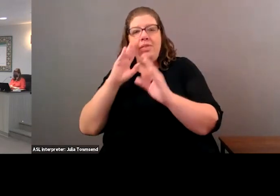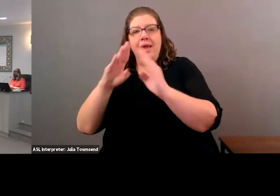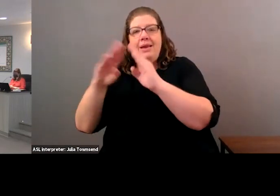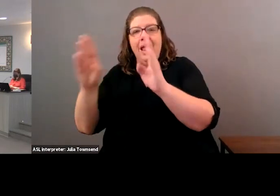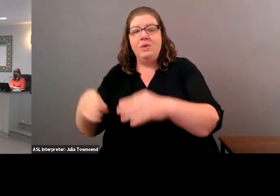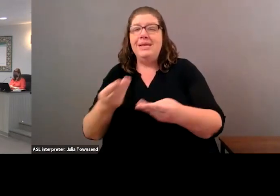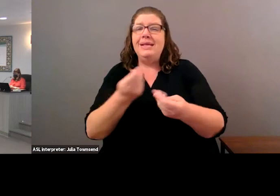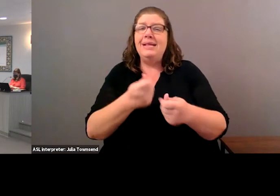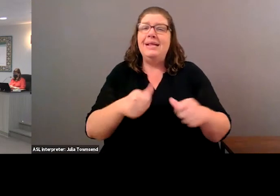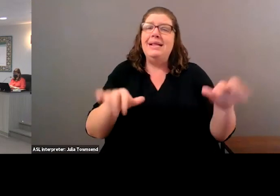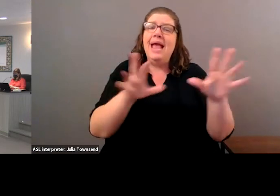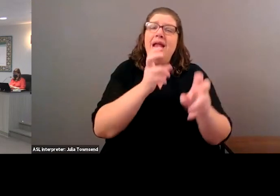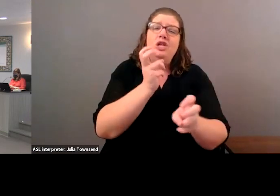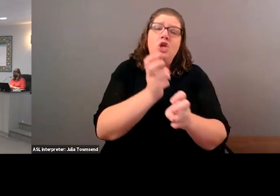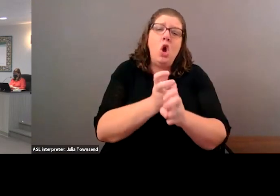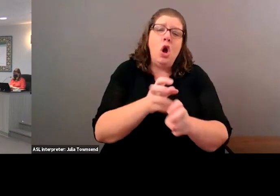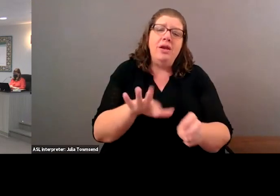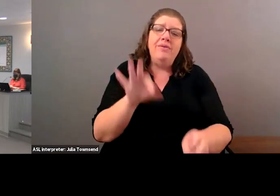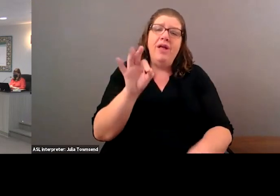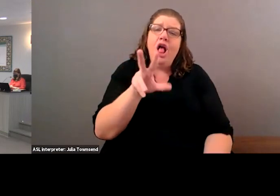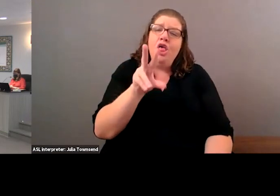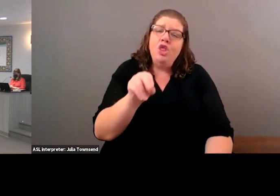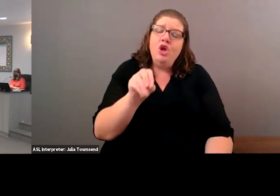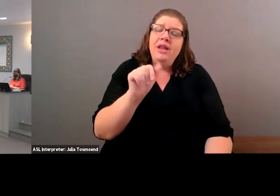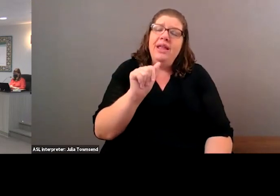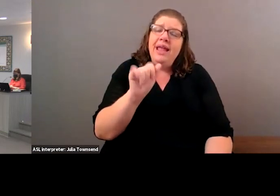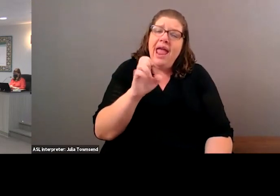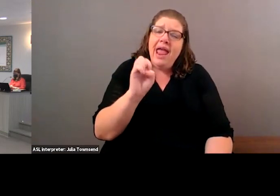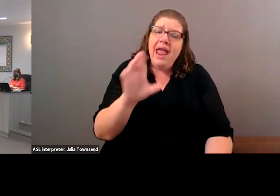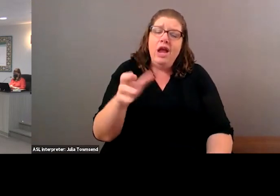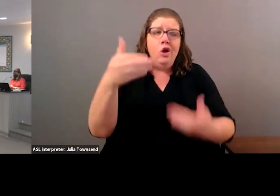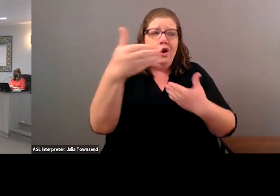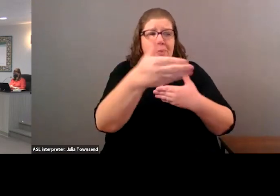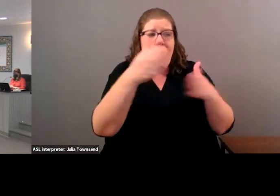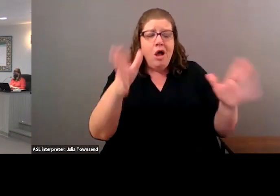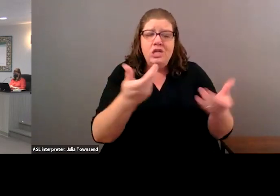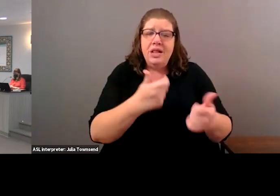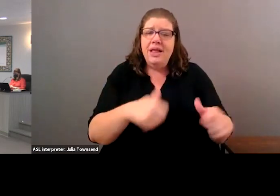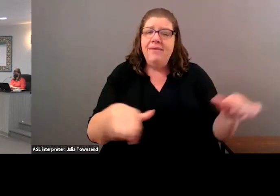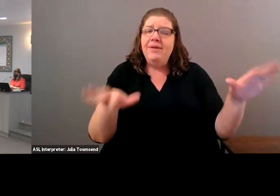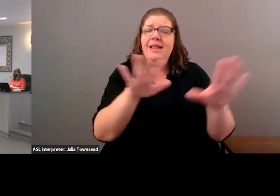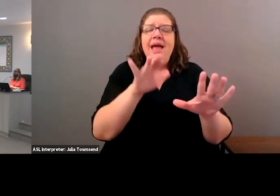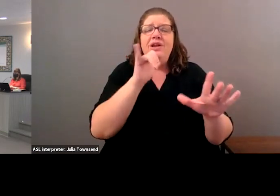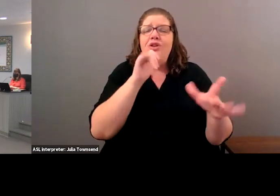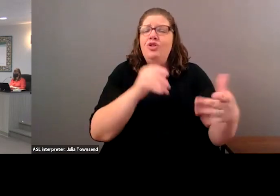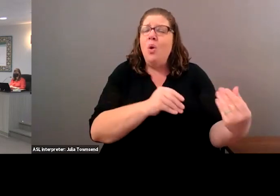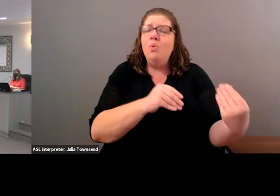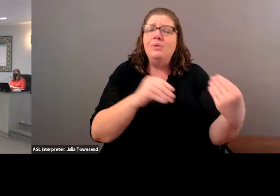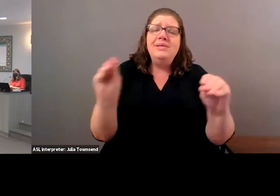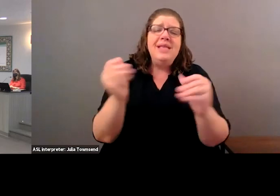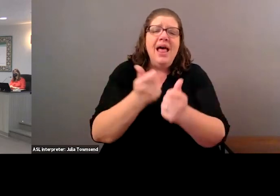by, especially a 30-acre parcel of land. Don't sell land.